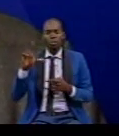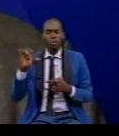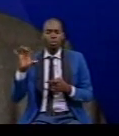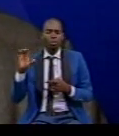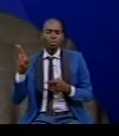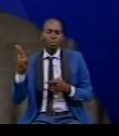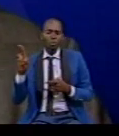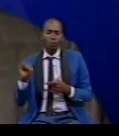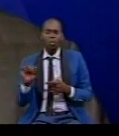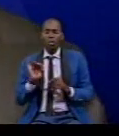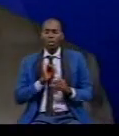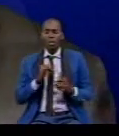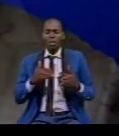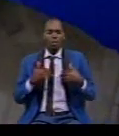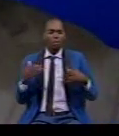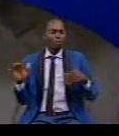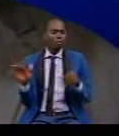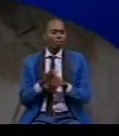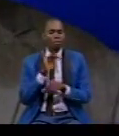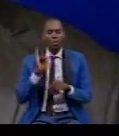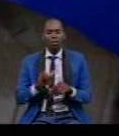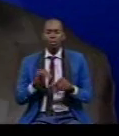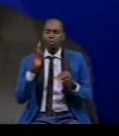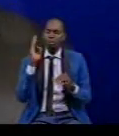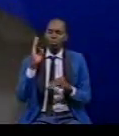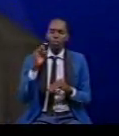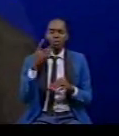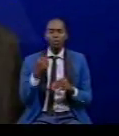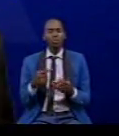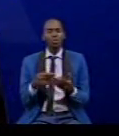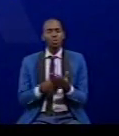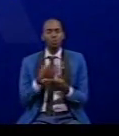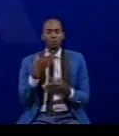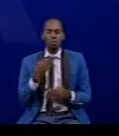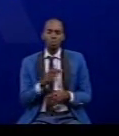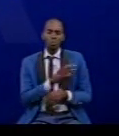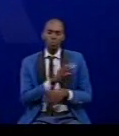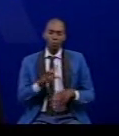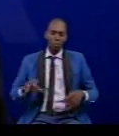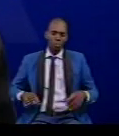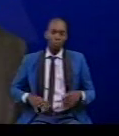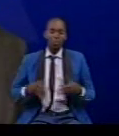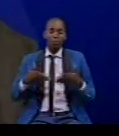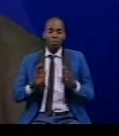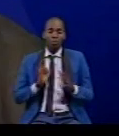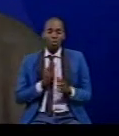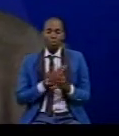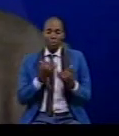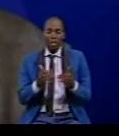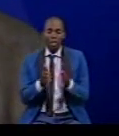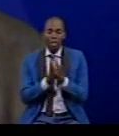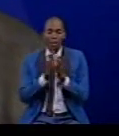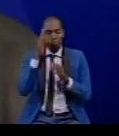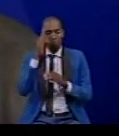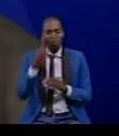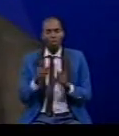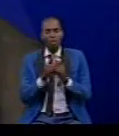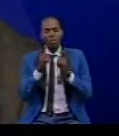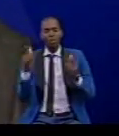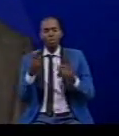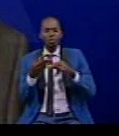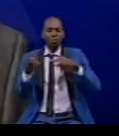to bring all the tribes of Israel. He was undercover. He didn't believe in God. He didn't believe that